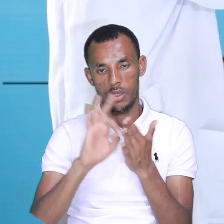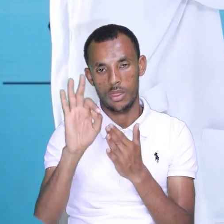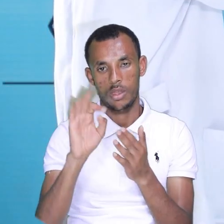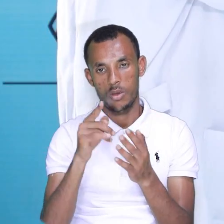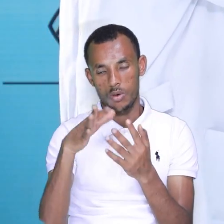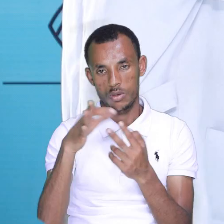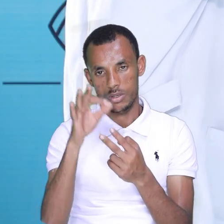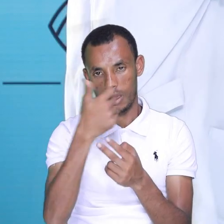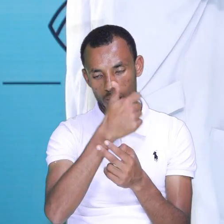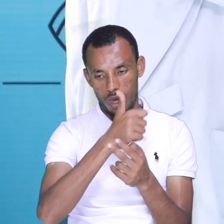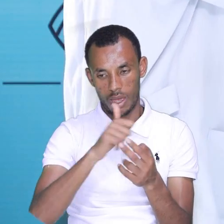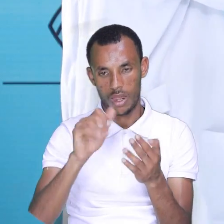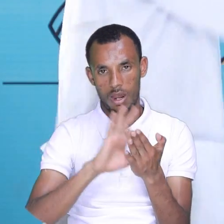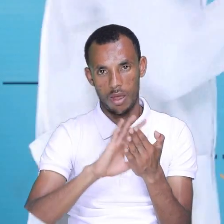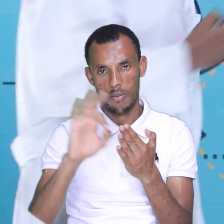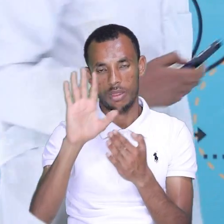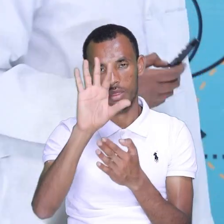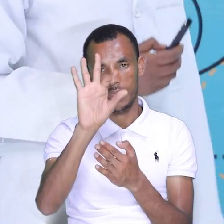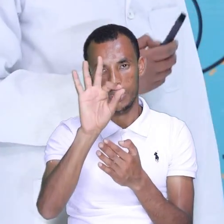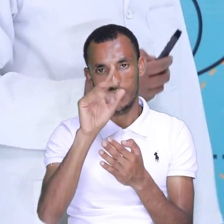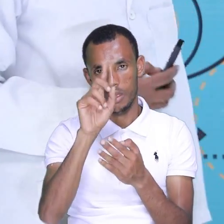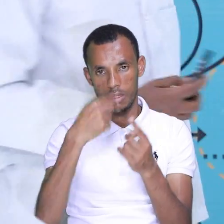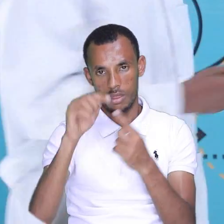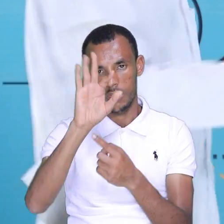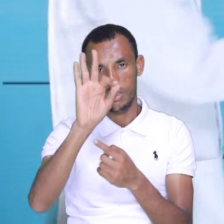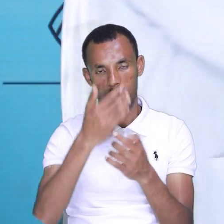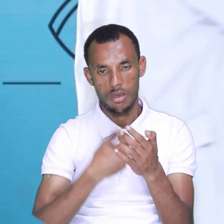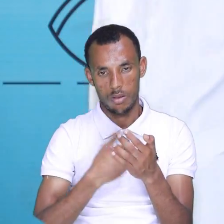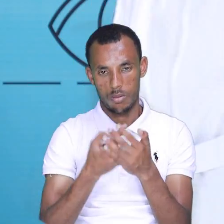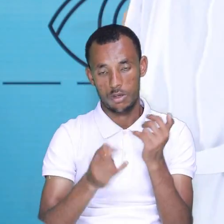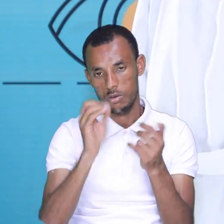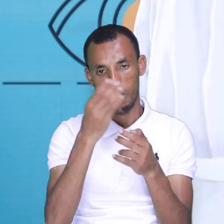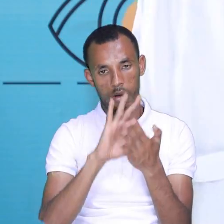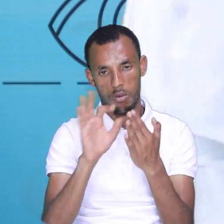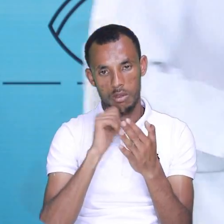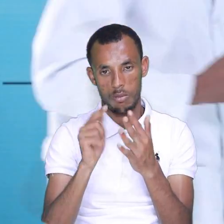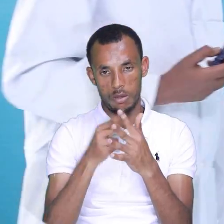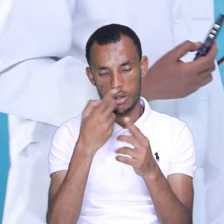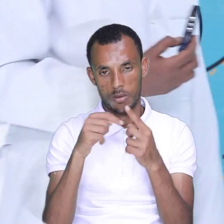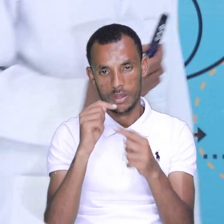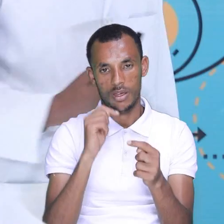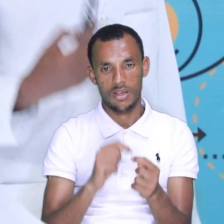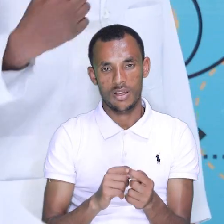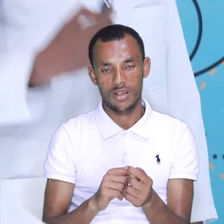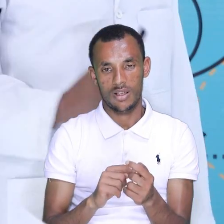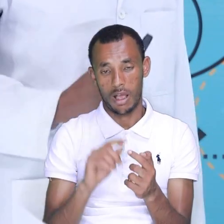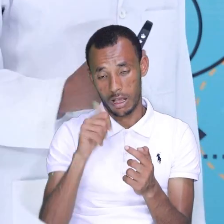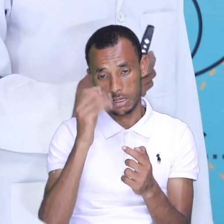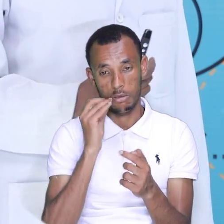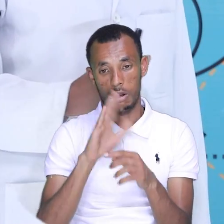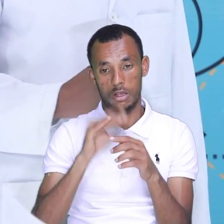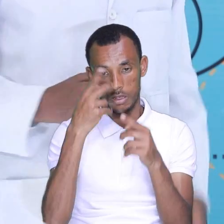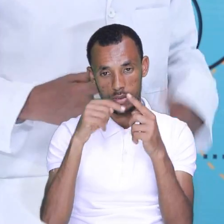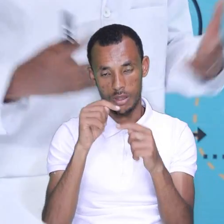have to choose any one of the 9 digits. So you have 9 possibilities. For the tens